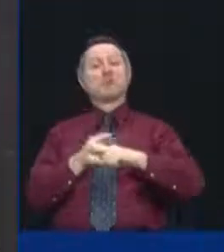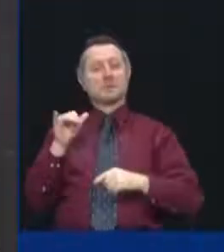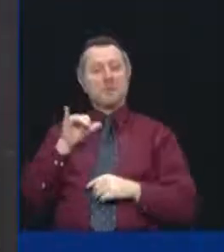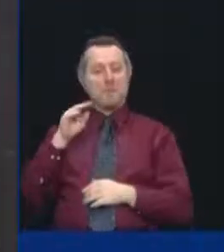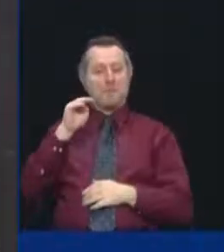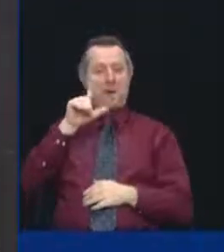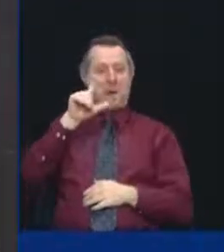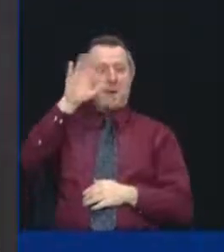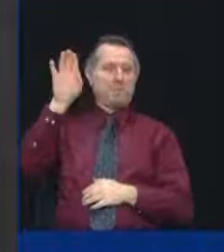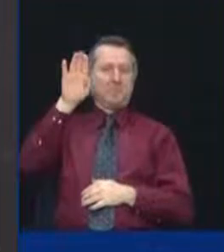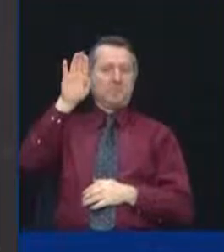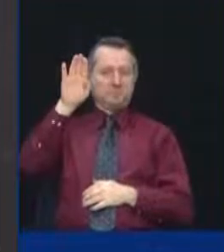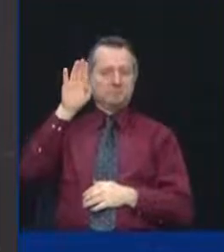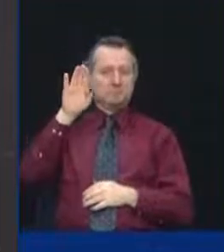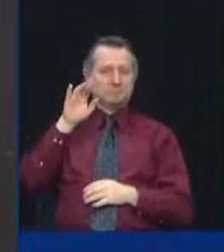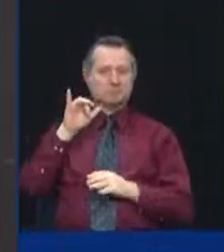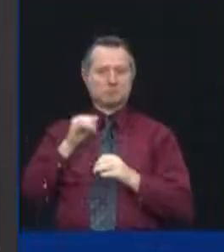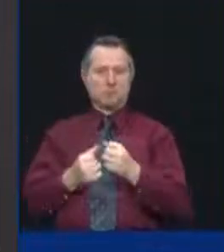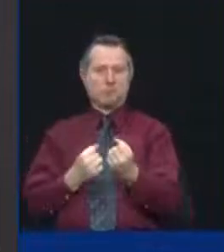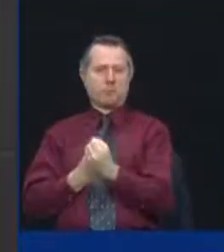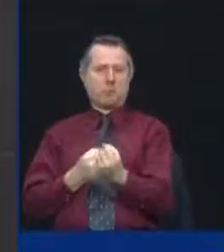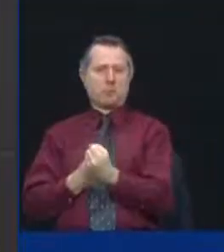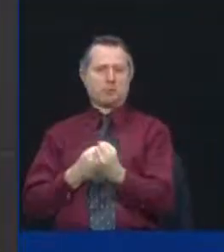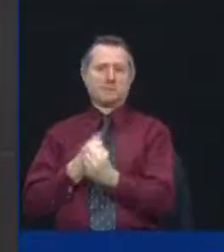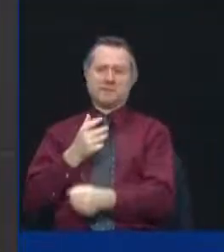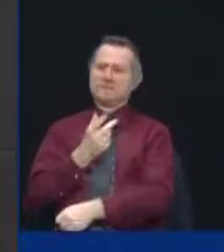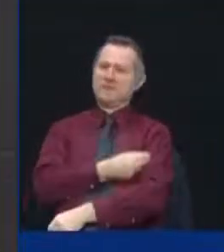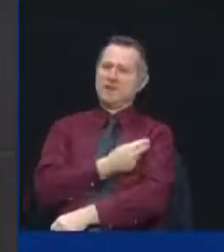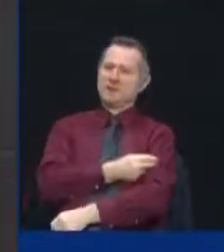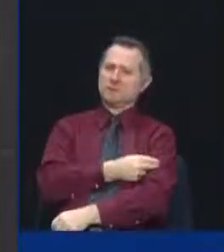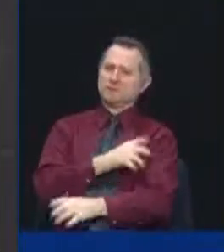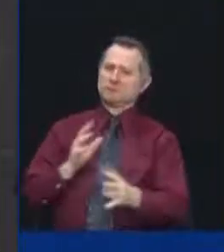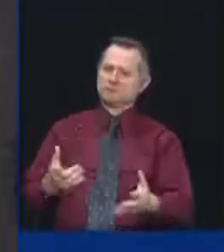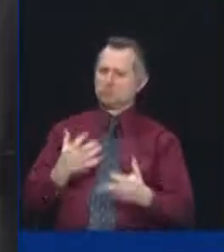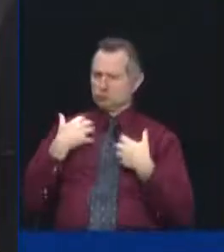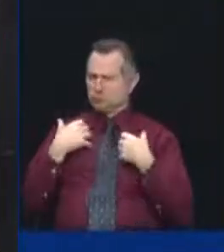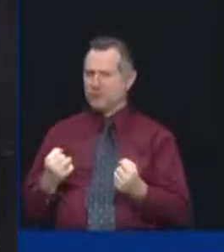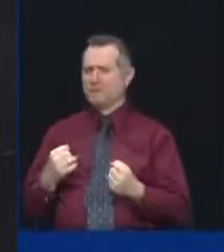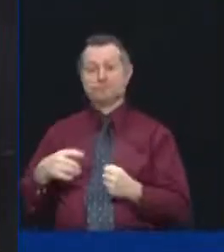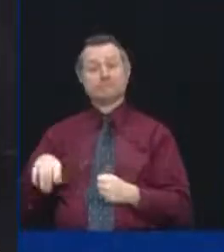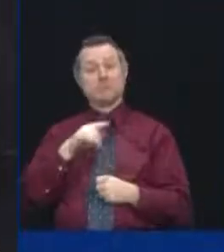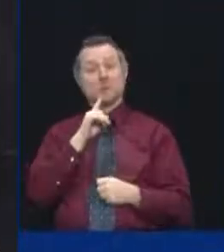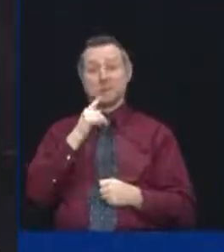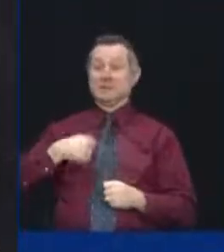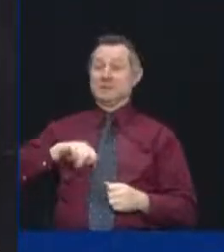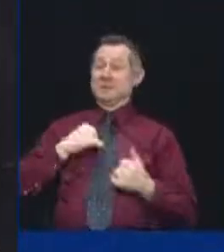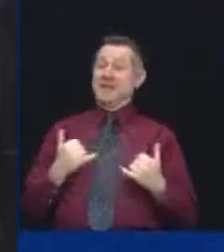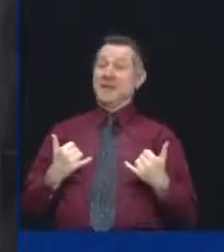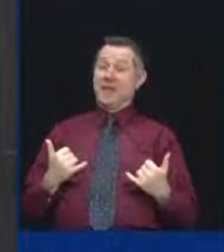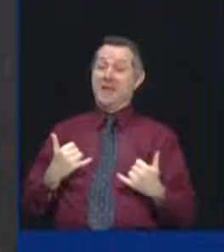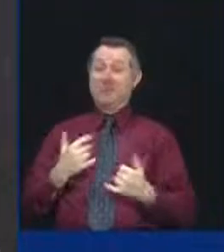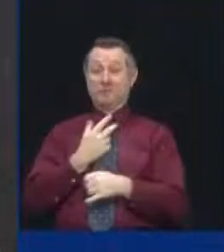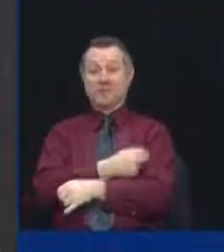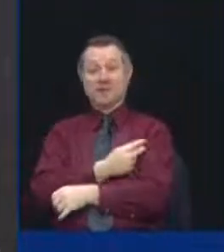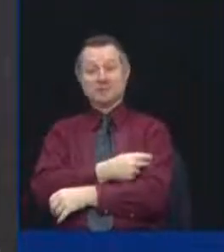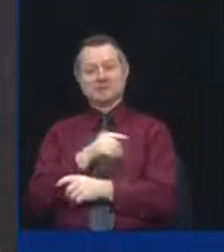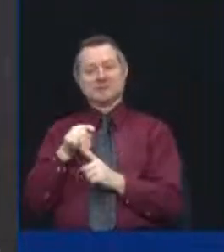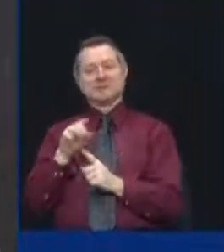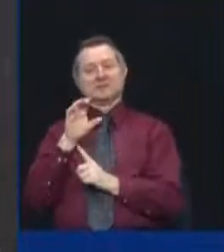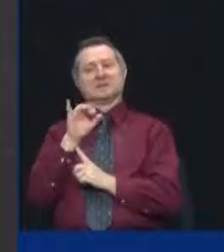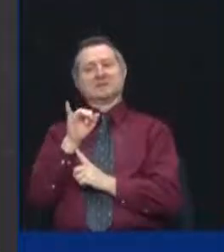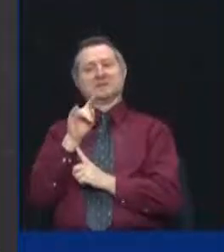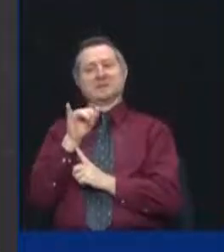vaccinations and all things related to recovery. We are currently vaccinating at Citi Field approximately